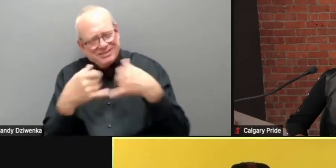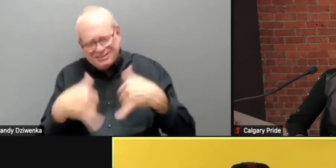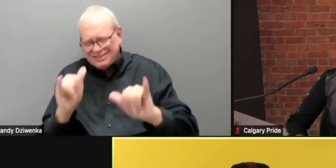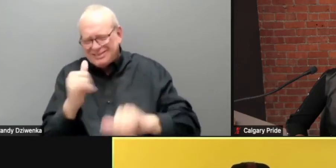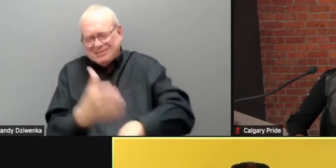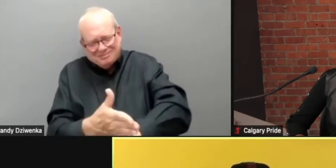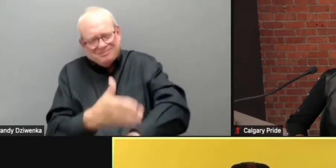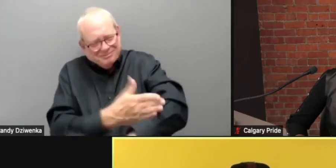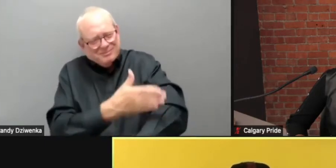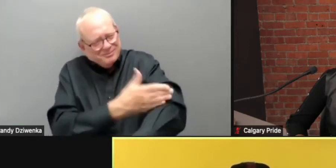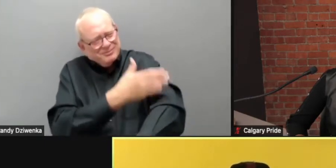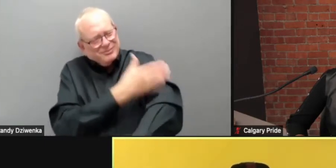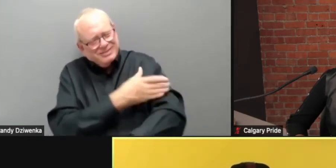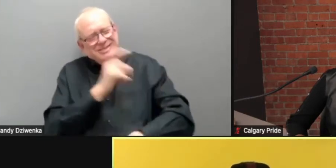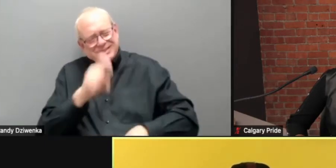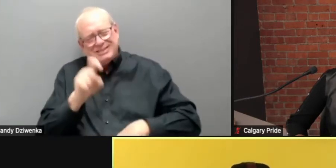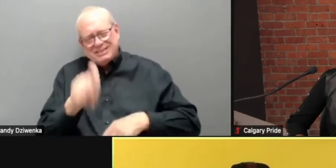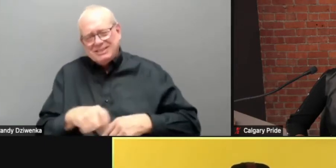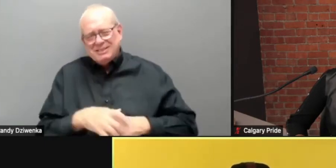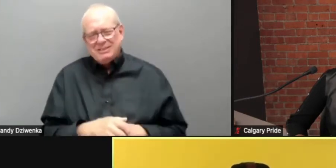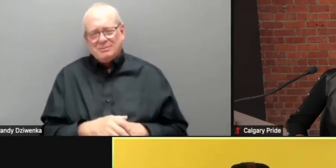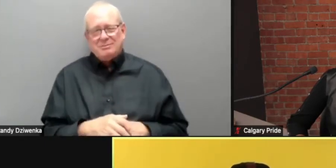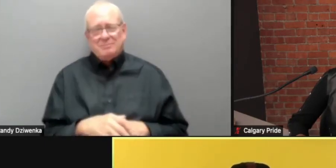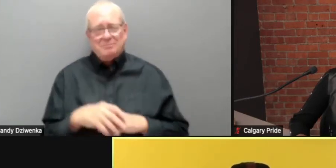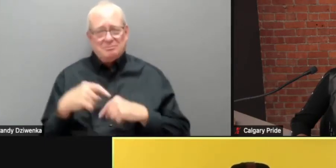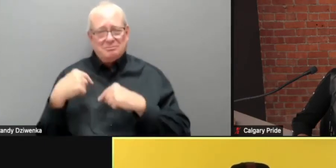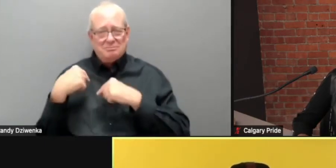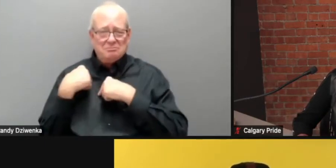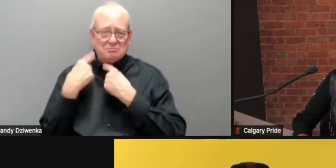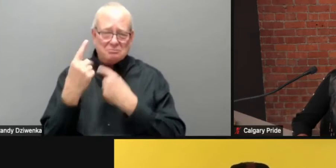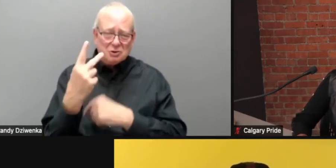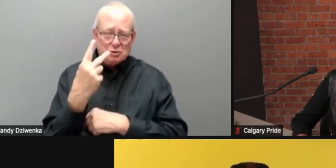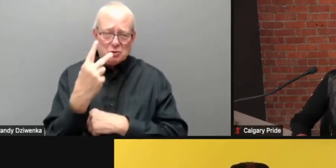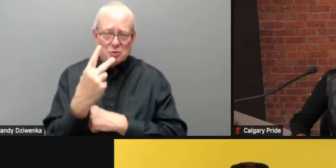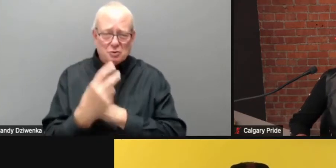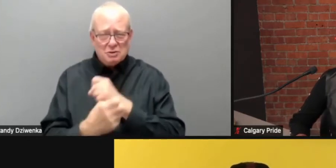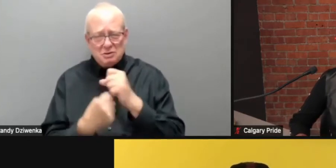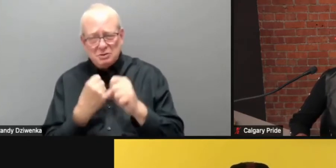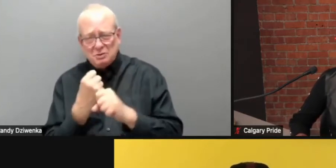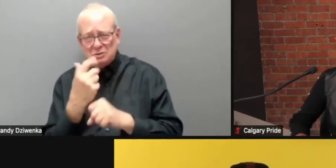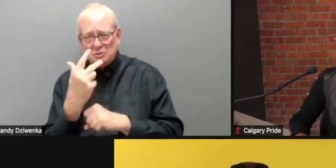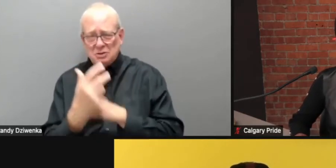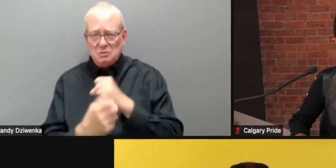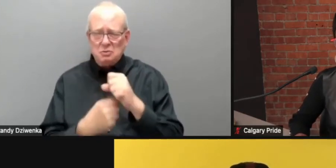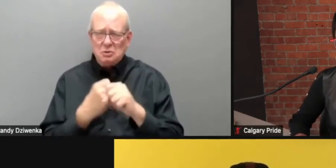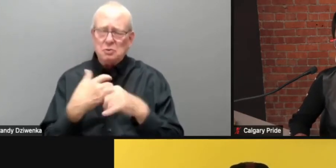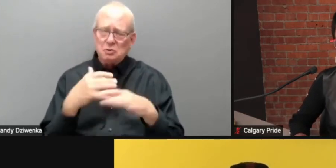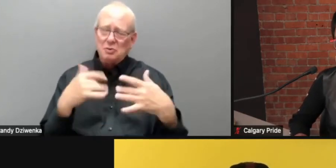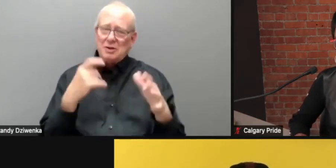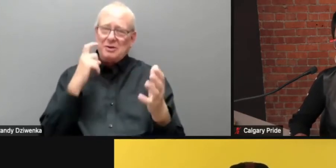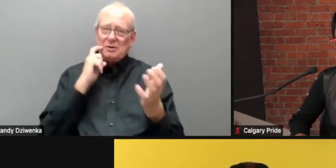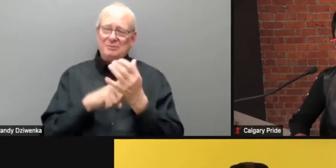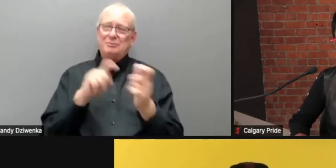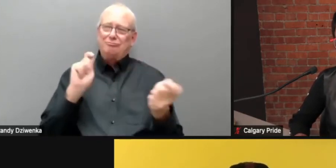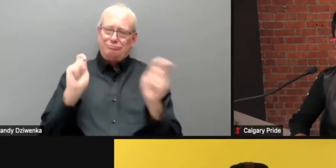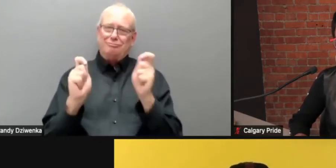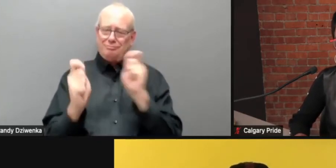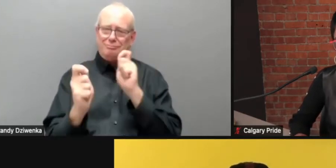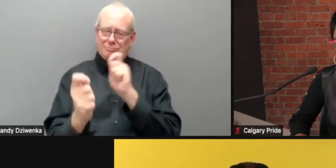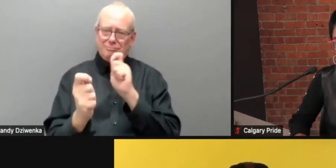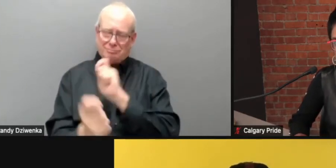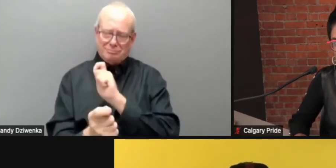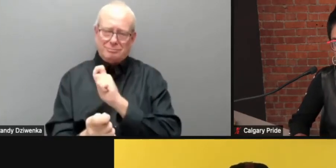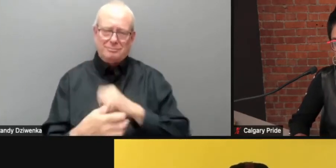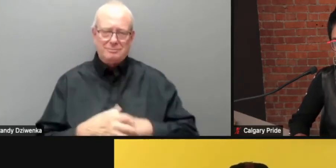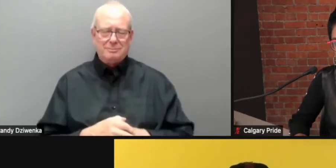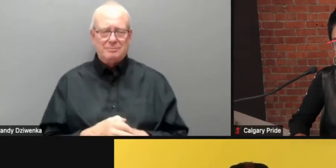would have if this law would not have changed. We've also noticed the change in North America as well with the